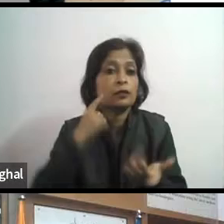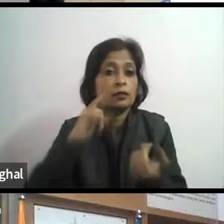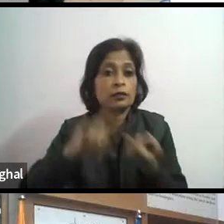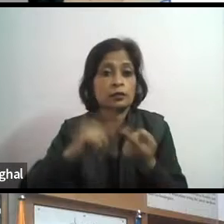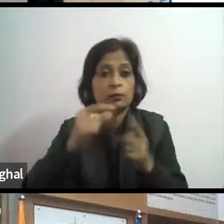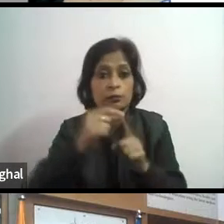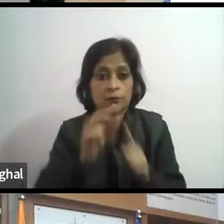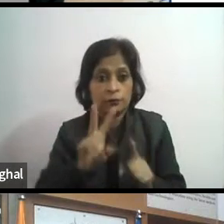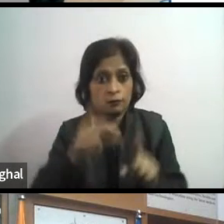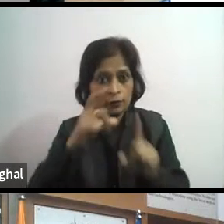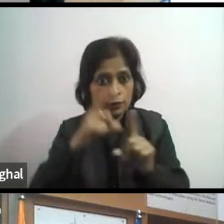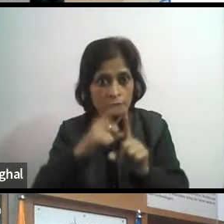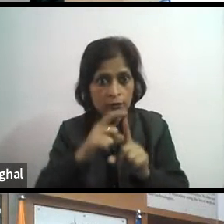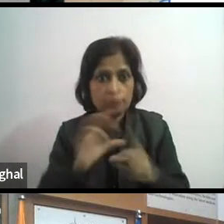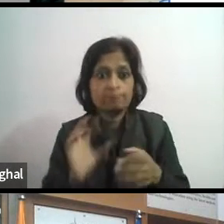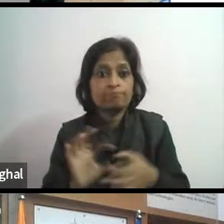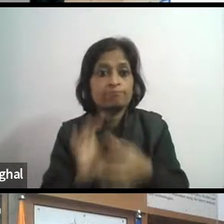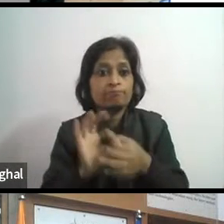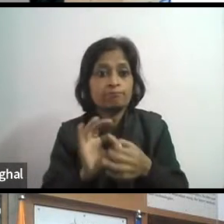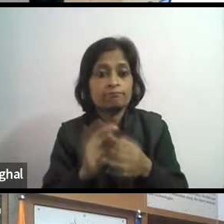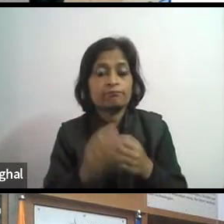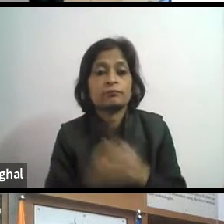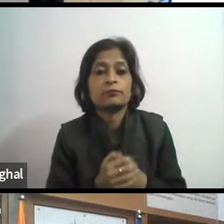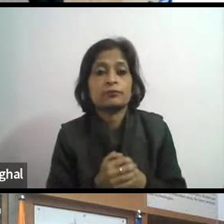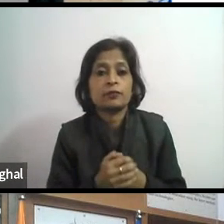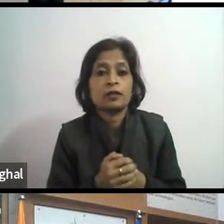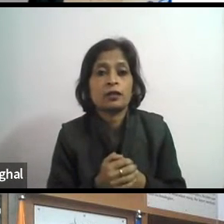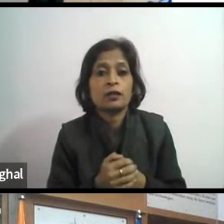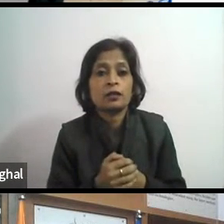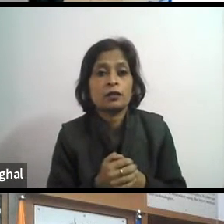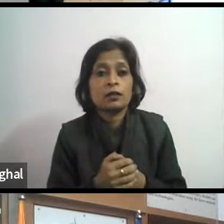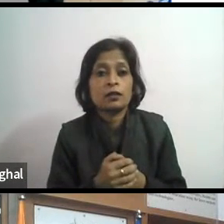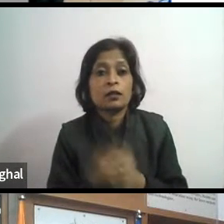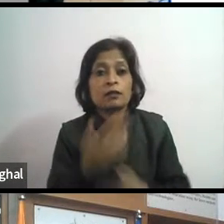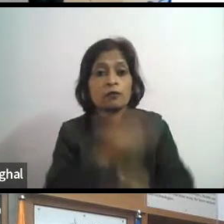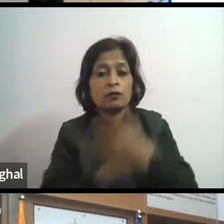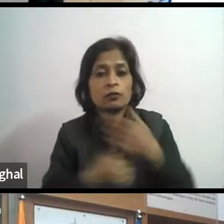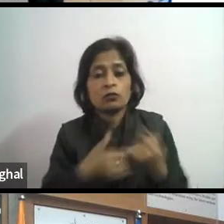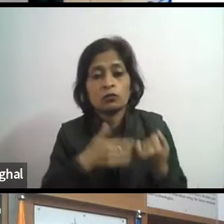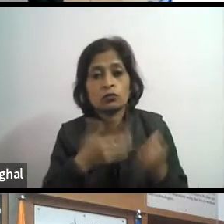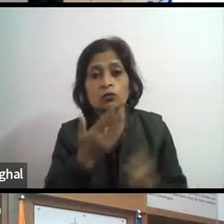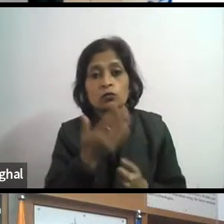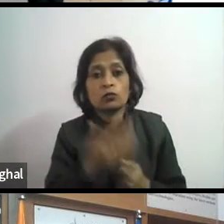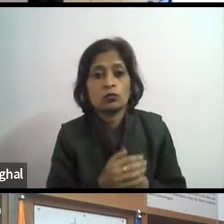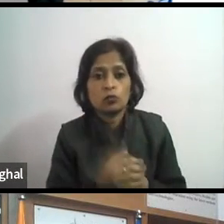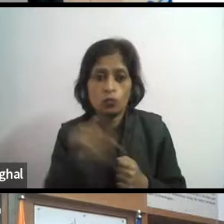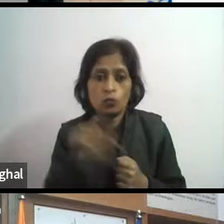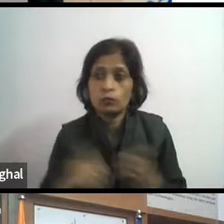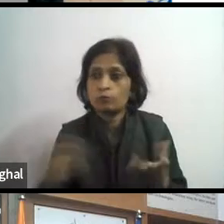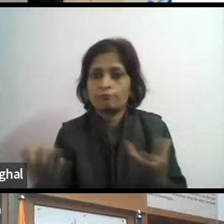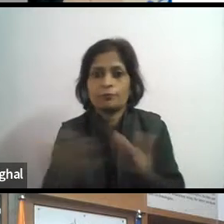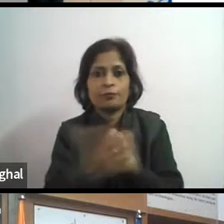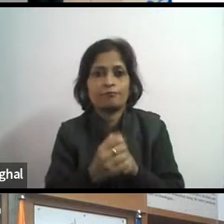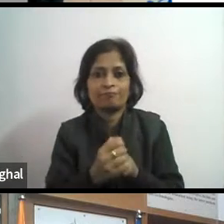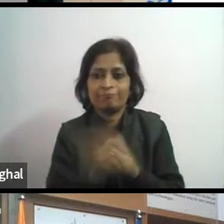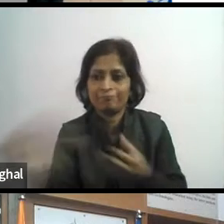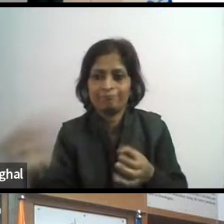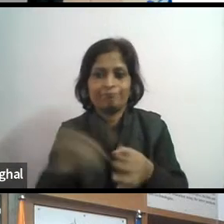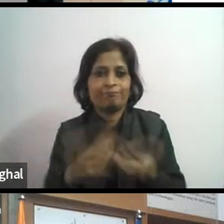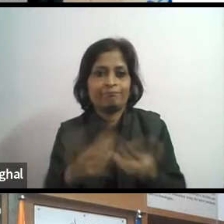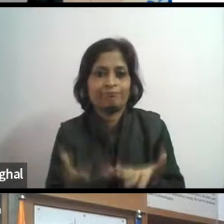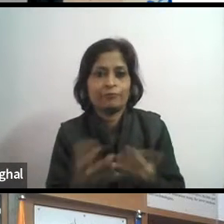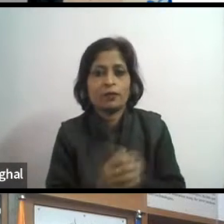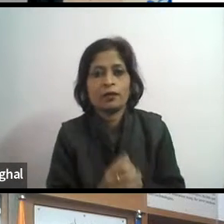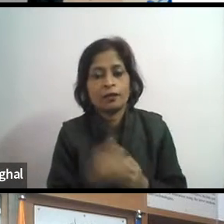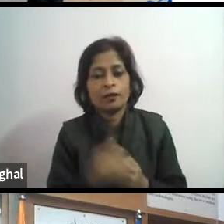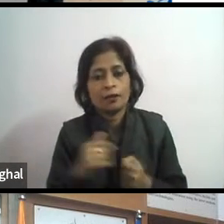with Visual Disabilities, Divyangjan, to get an opportunity to be with you. Ma'am, we welcome